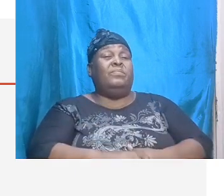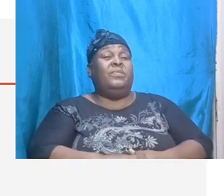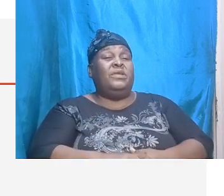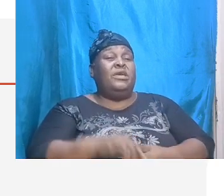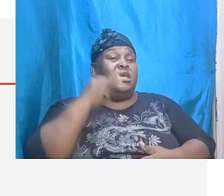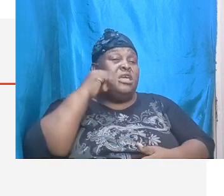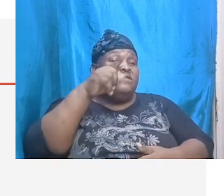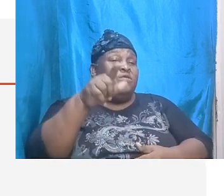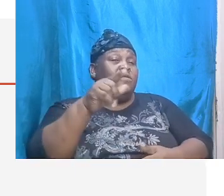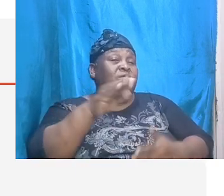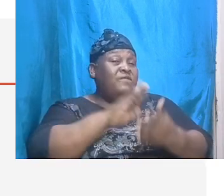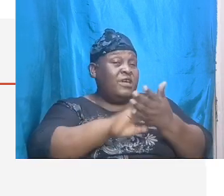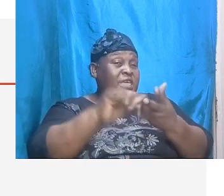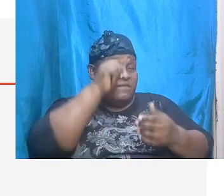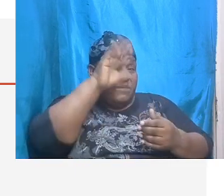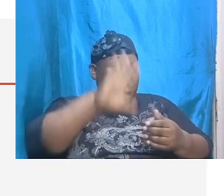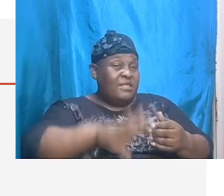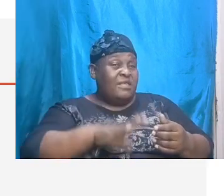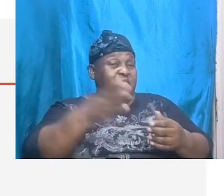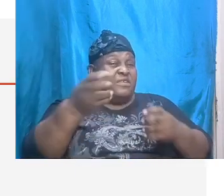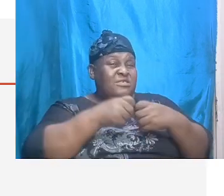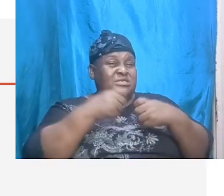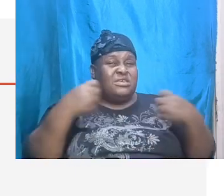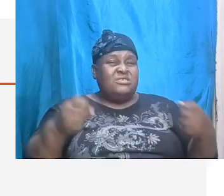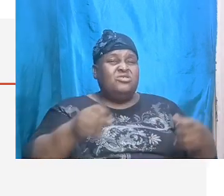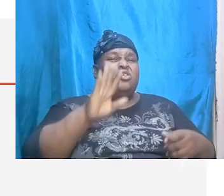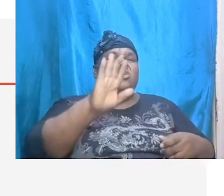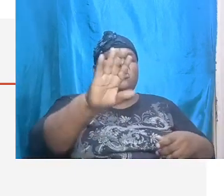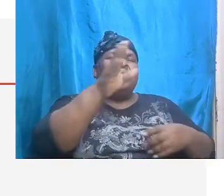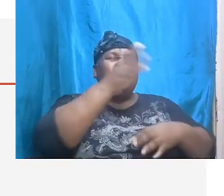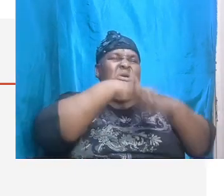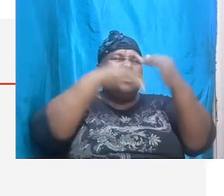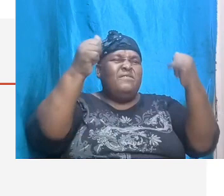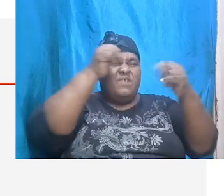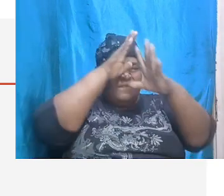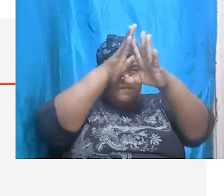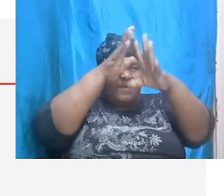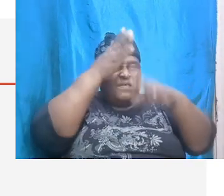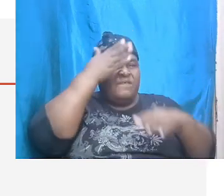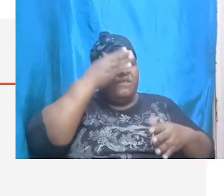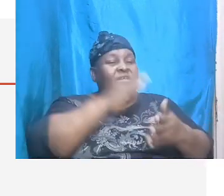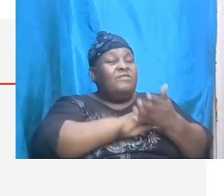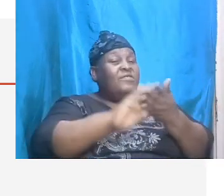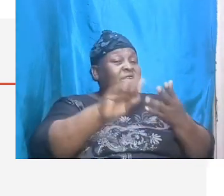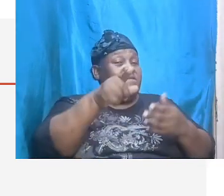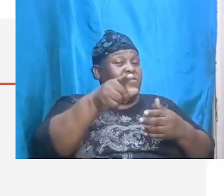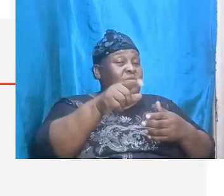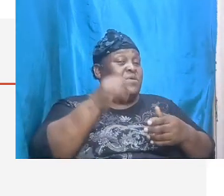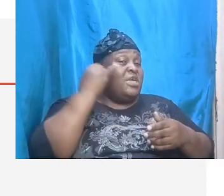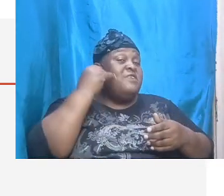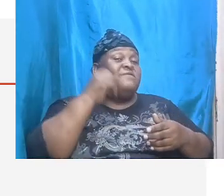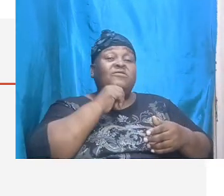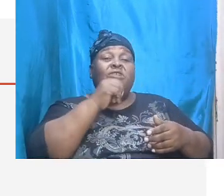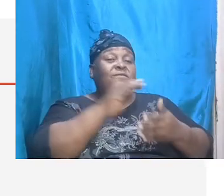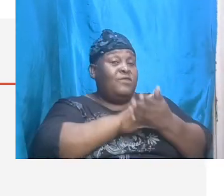you forgive men their trespasses, your heavenly Father will also forgive you. But if you forgive not men their trespasses, neither will